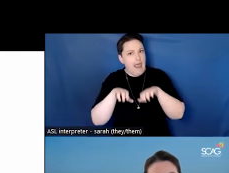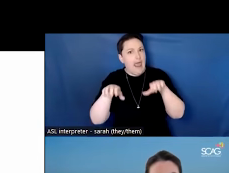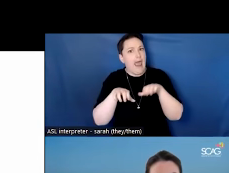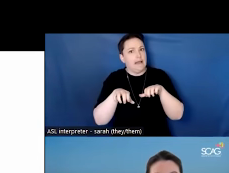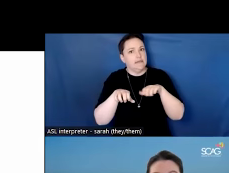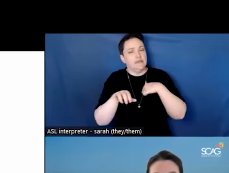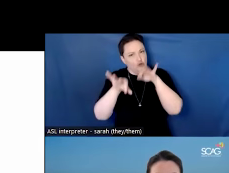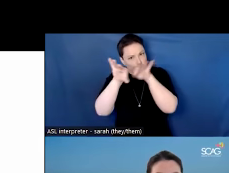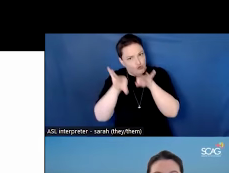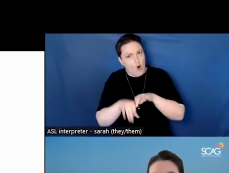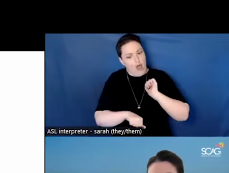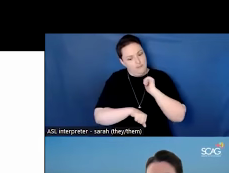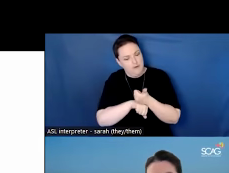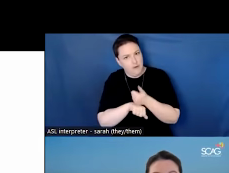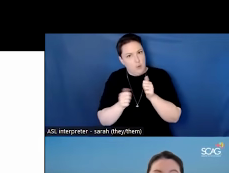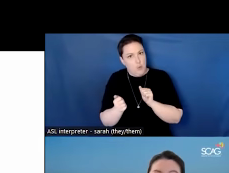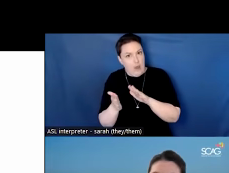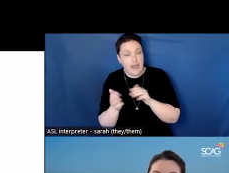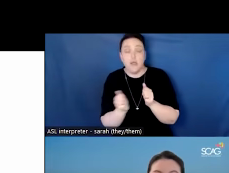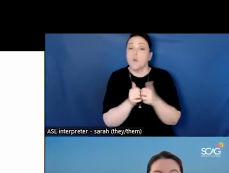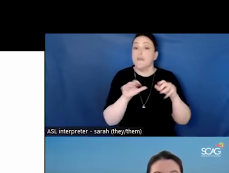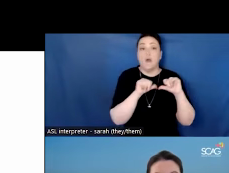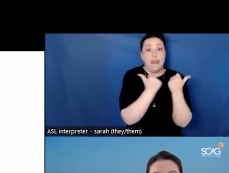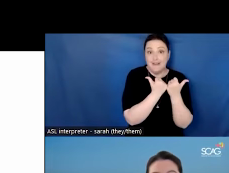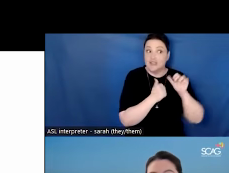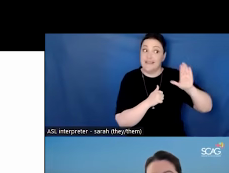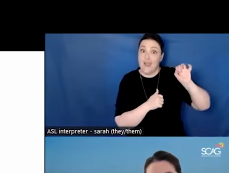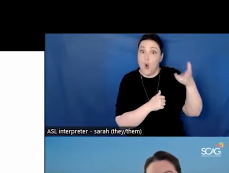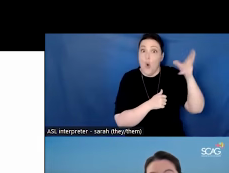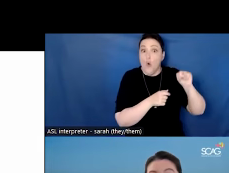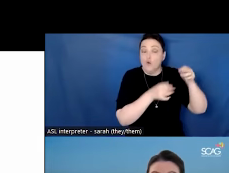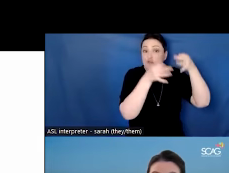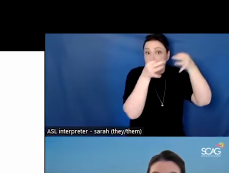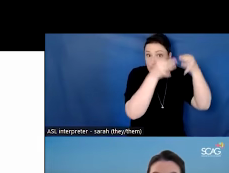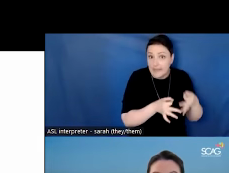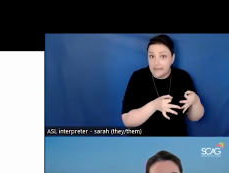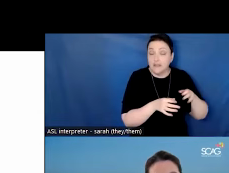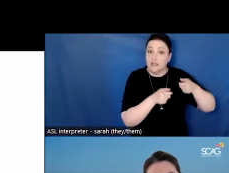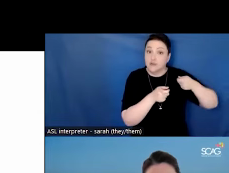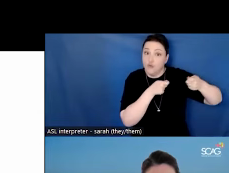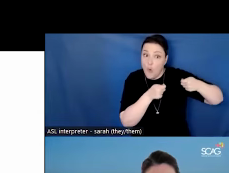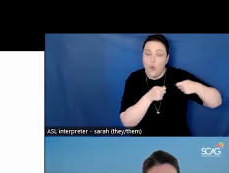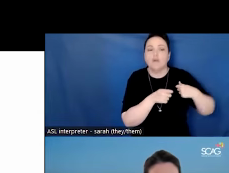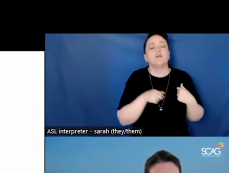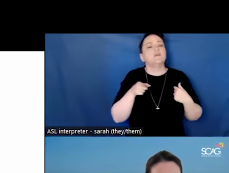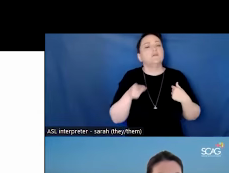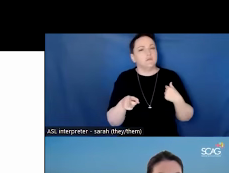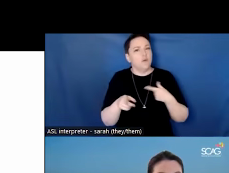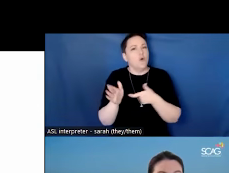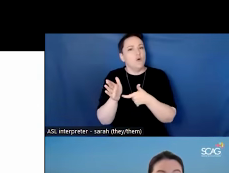agency to use its own judgment or control, the project is called ministerial and the CEQA does not